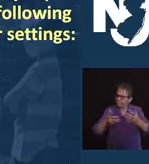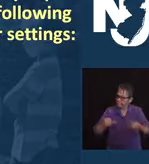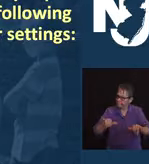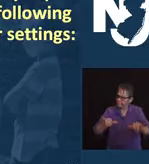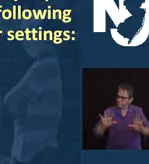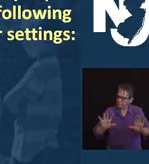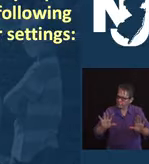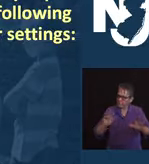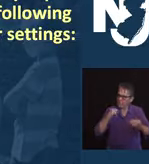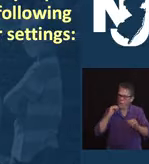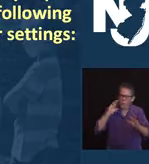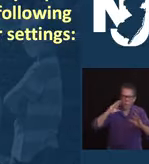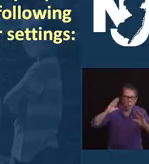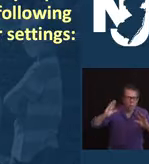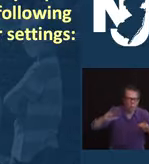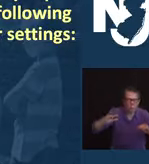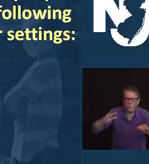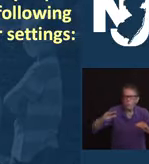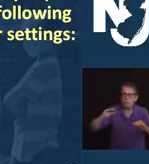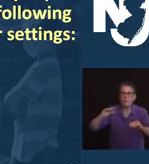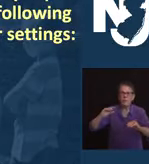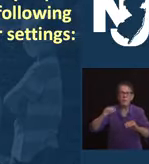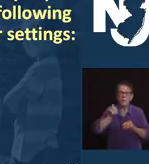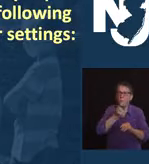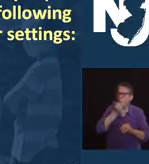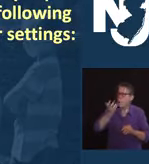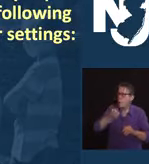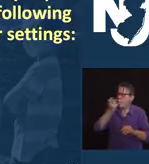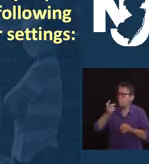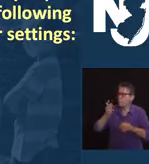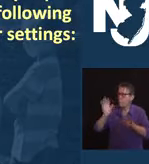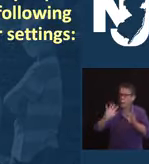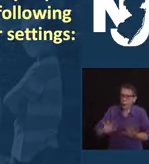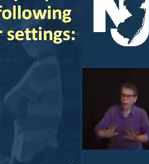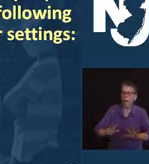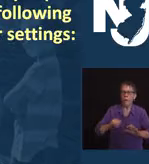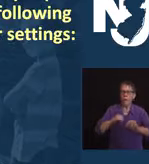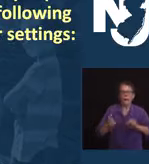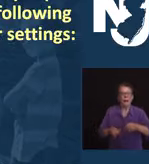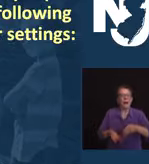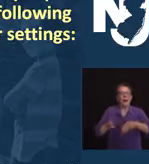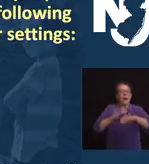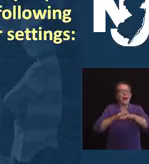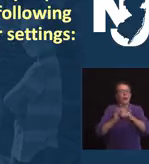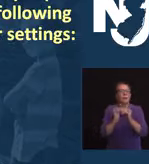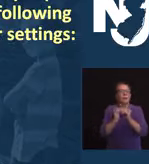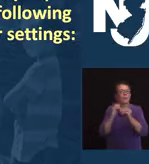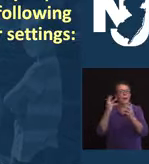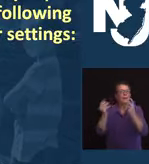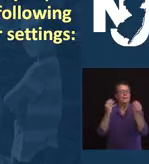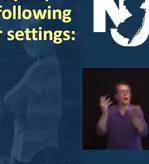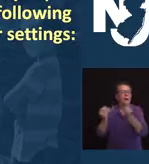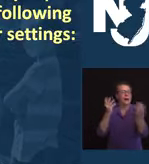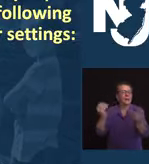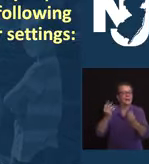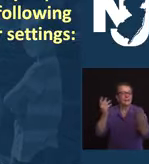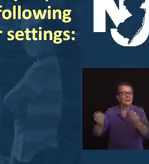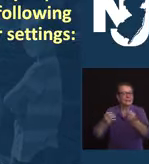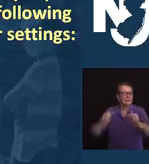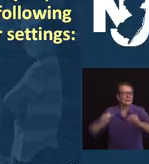whenever possible. We know this virus is many times more transmissible indoors, and you've heard that from us, I think, hundreds of